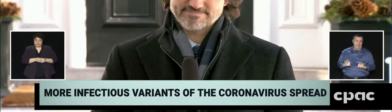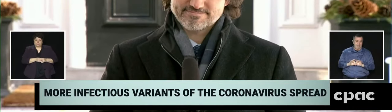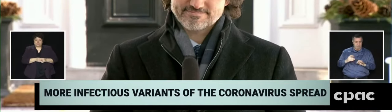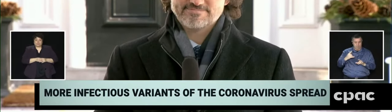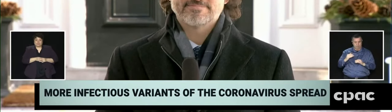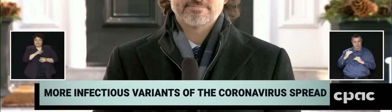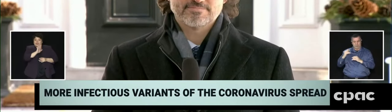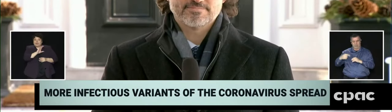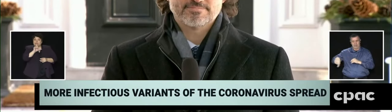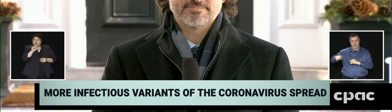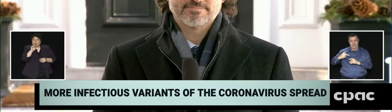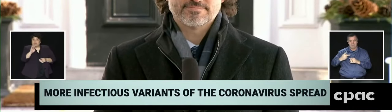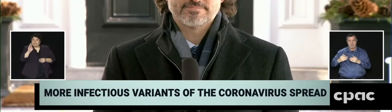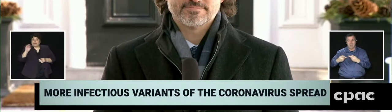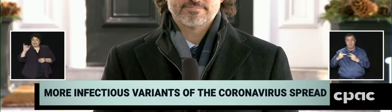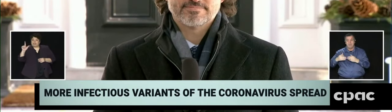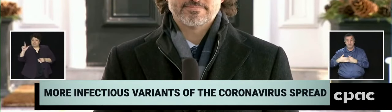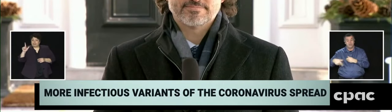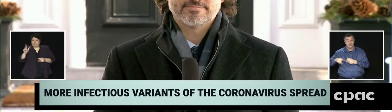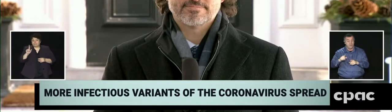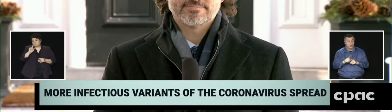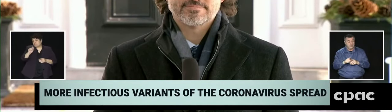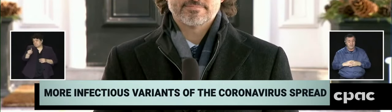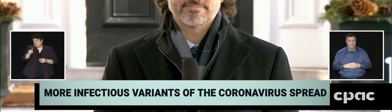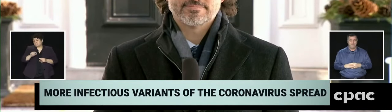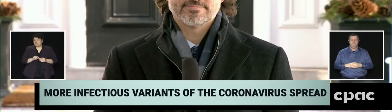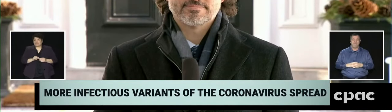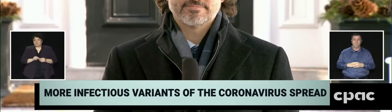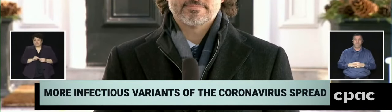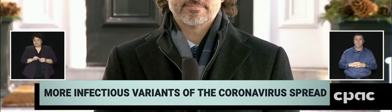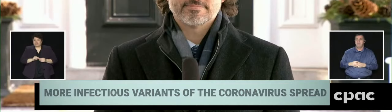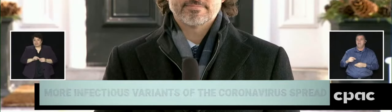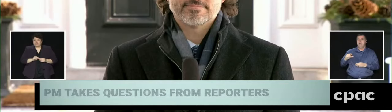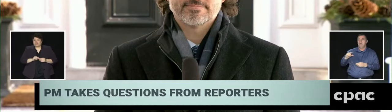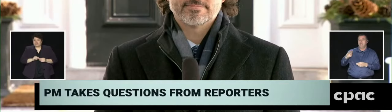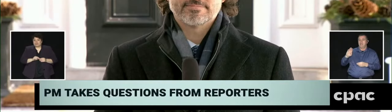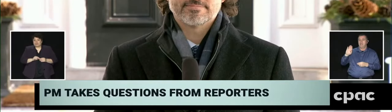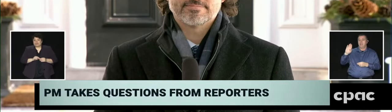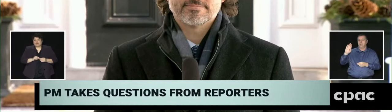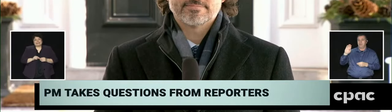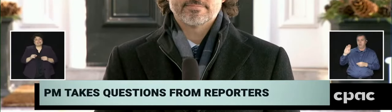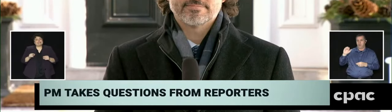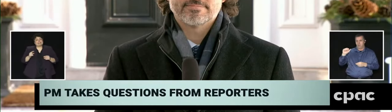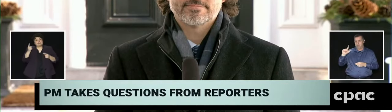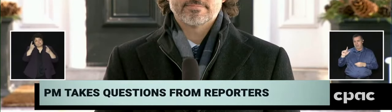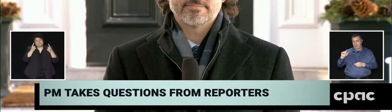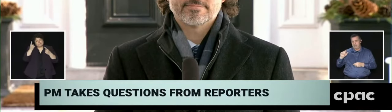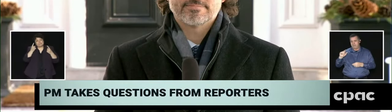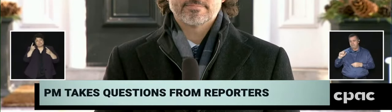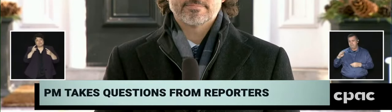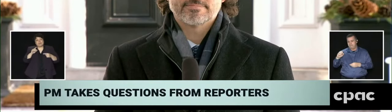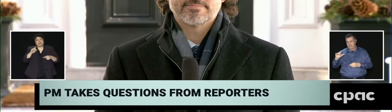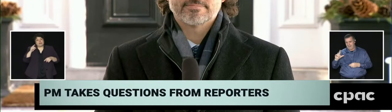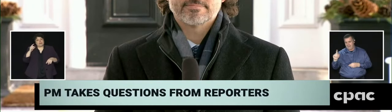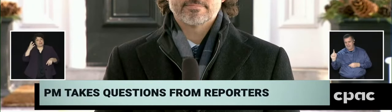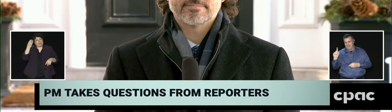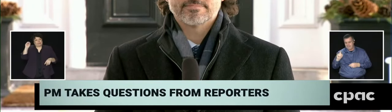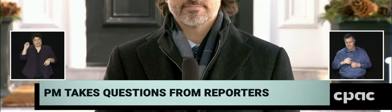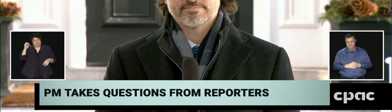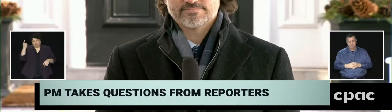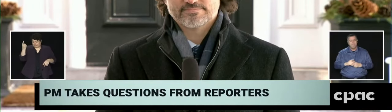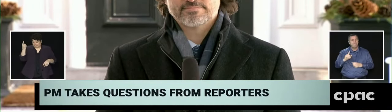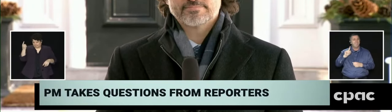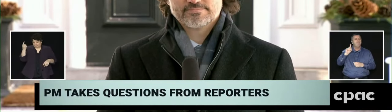Steve Chase with the Globe and Mail. I have a question about the reporting we did about this company, which